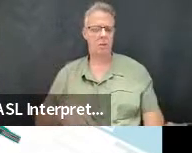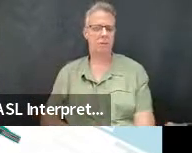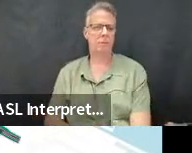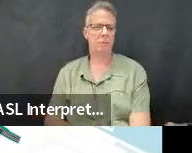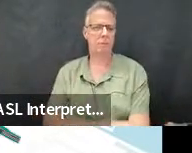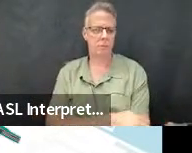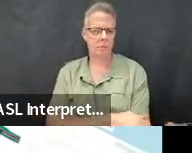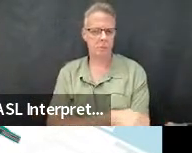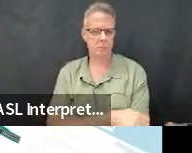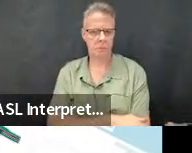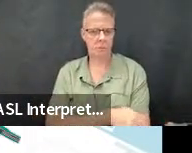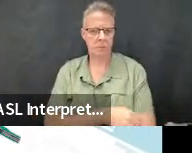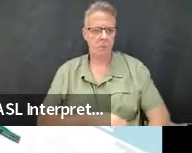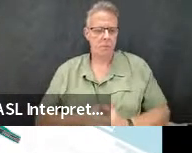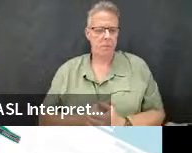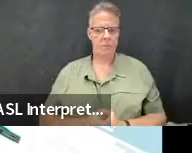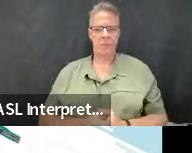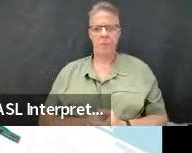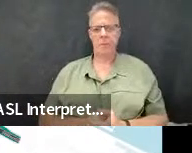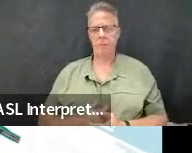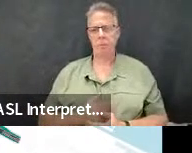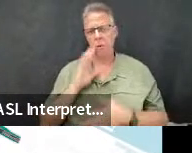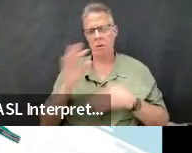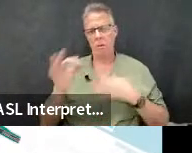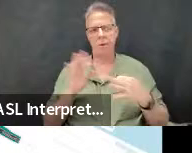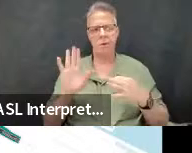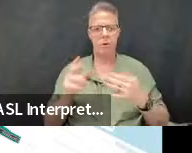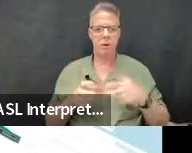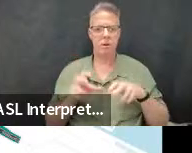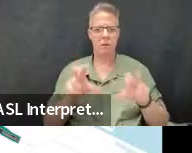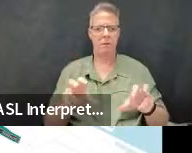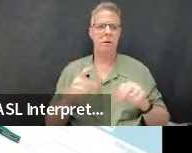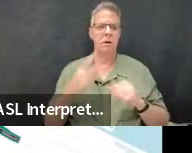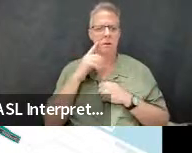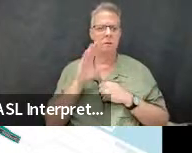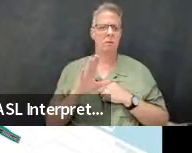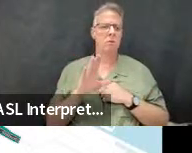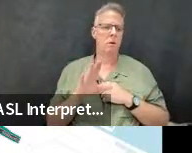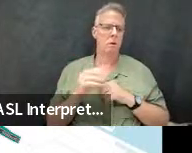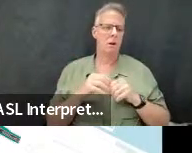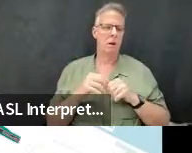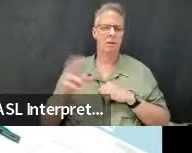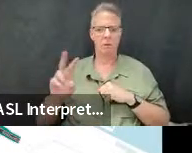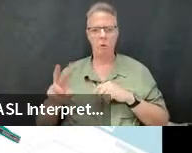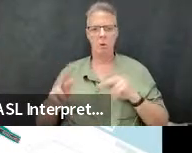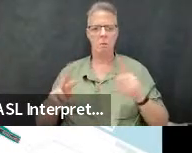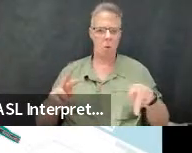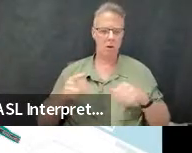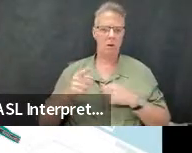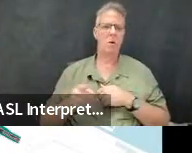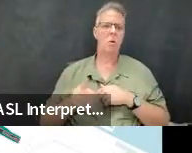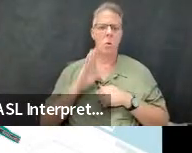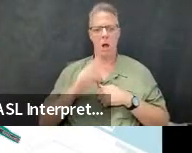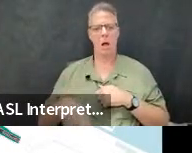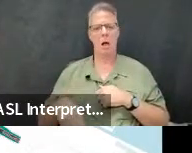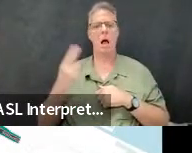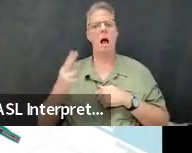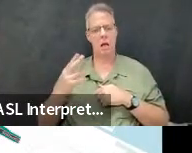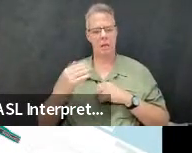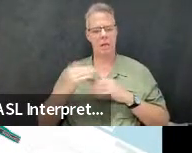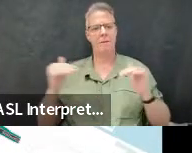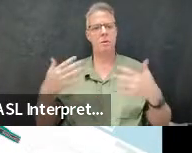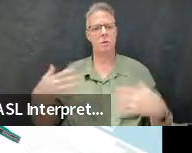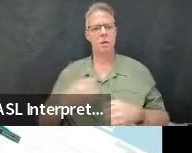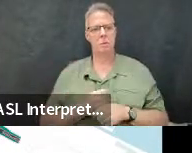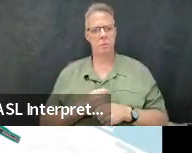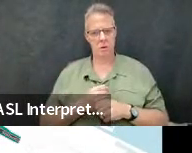So now I'm going to talk about the investments, the MLPA, and what's included in the investments. This is going to be a high-level summary, but we